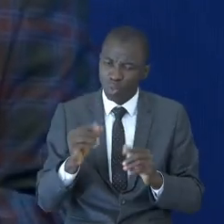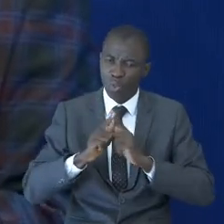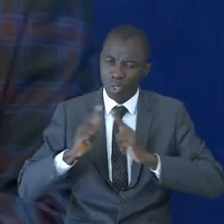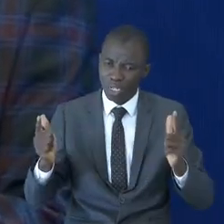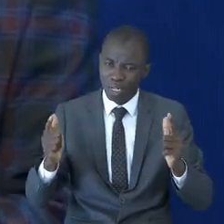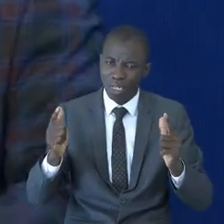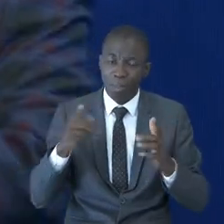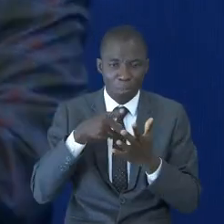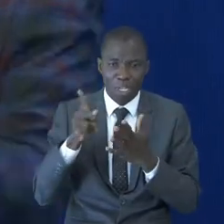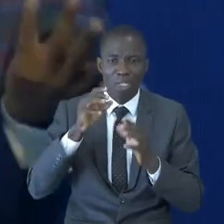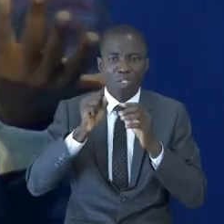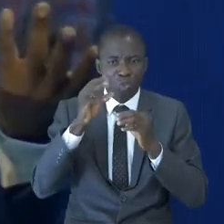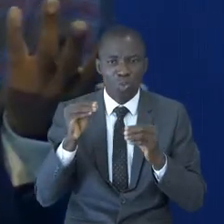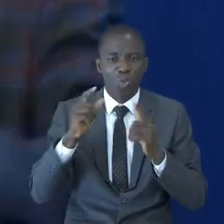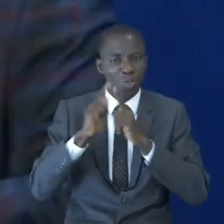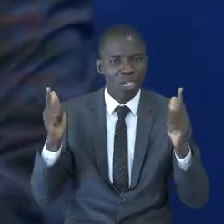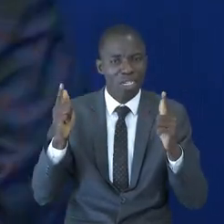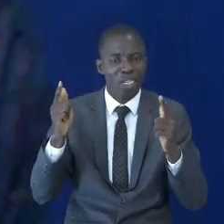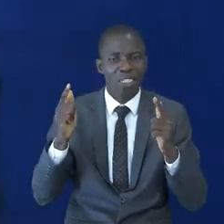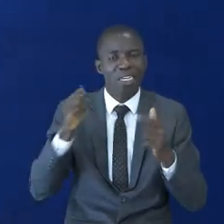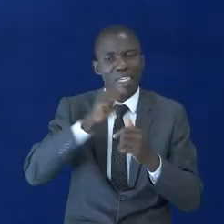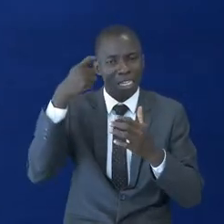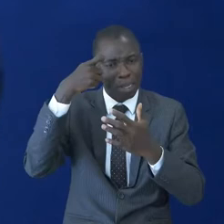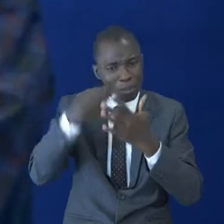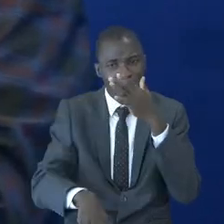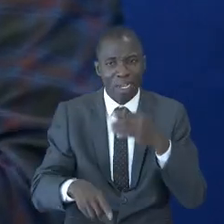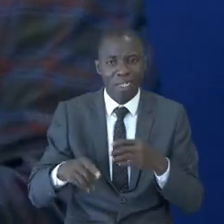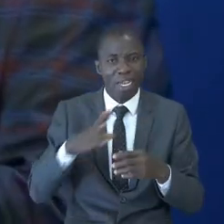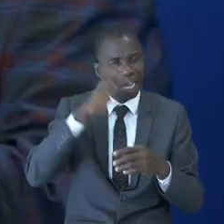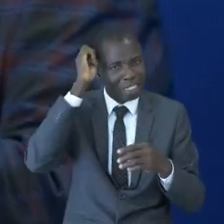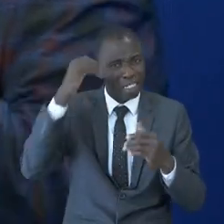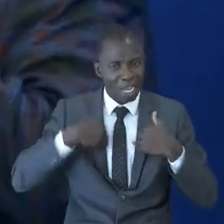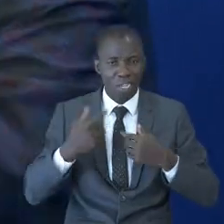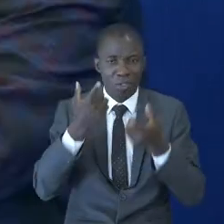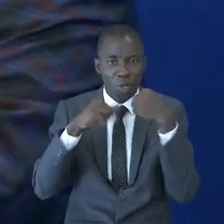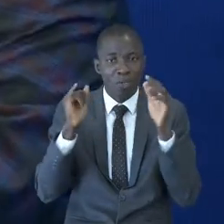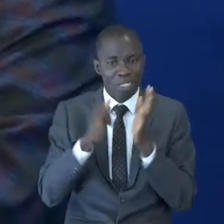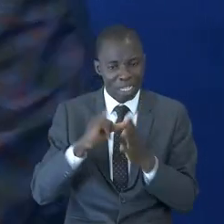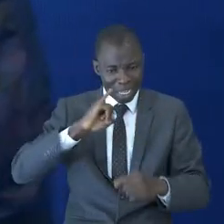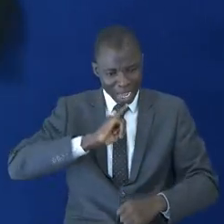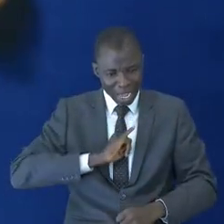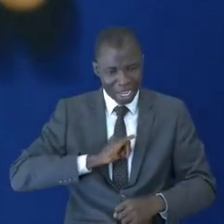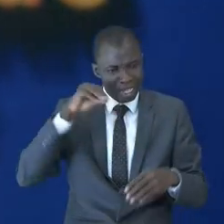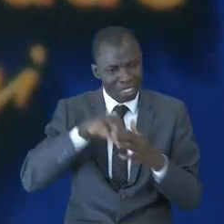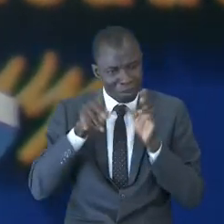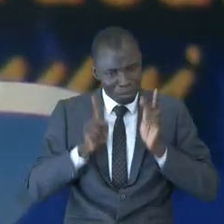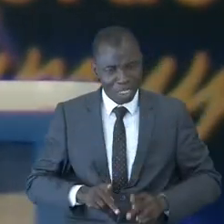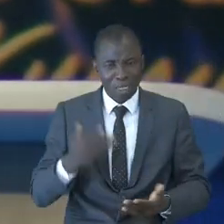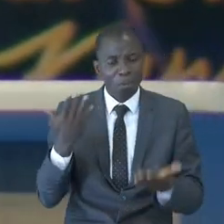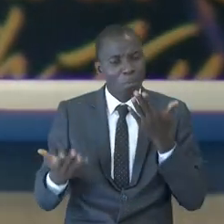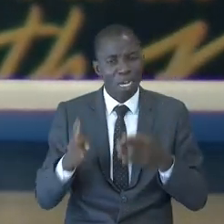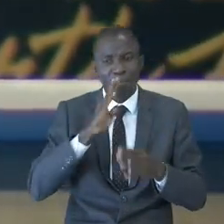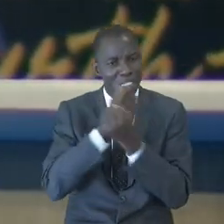price, and if he has come so that I in particular might be